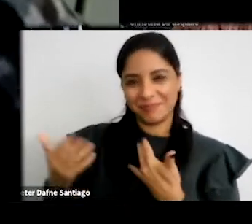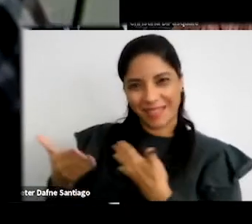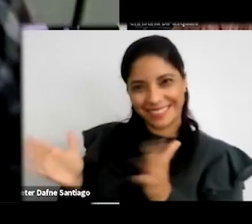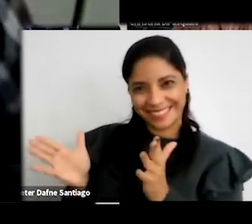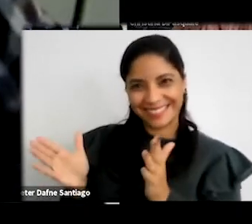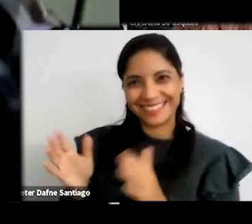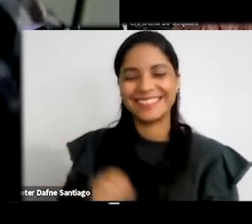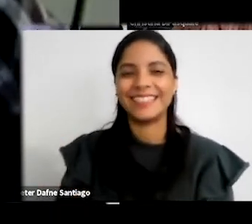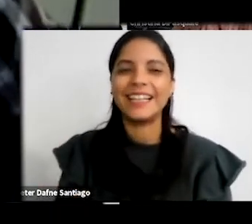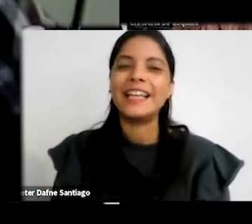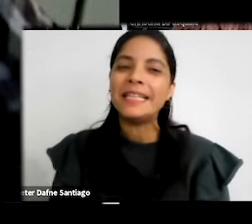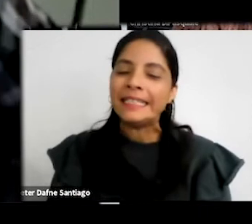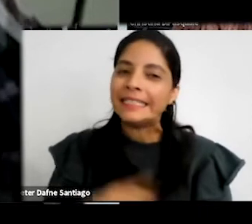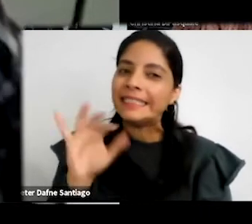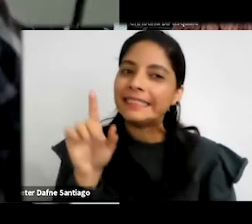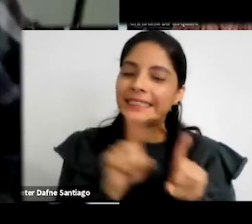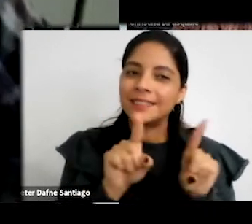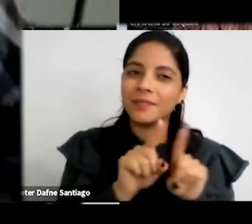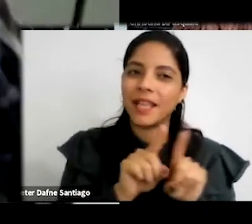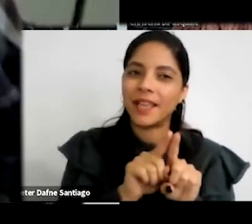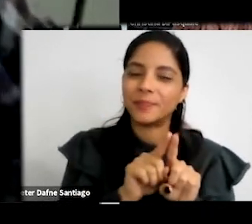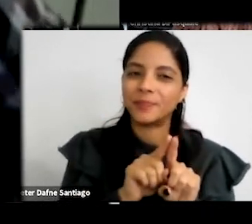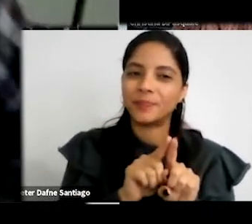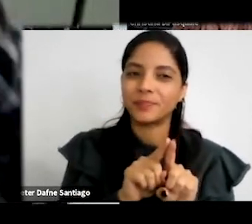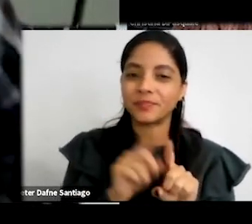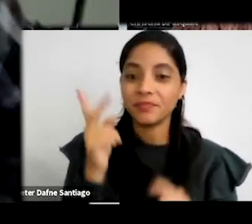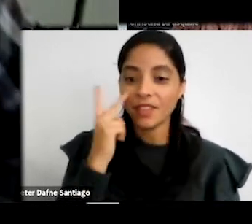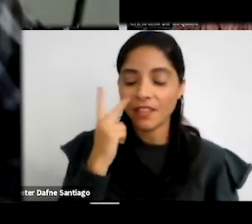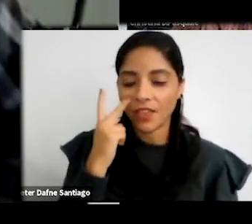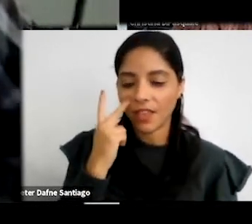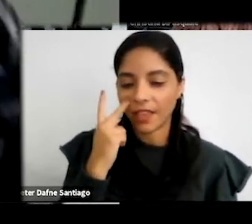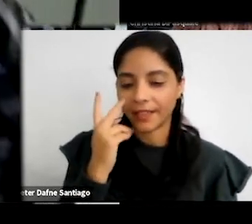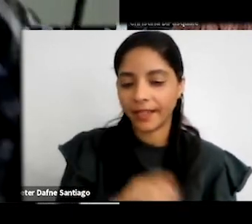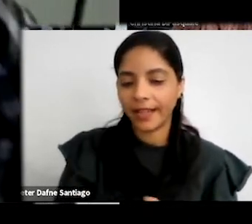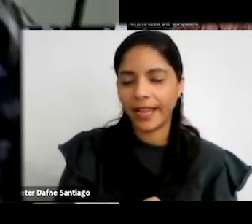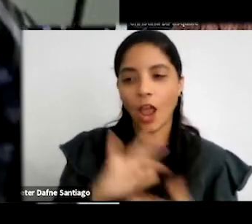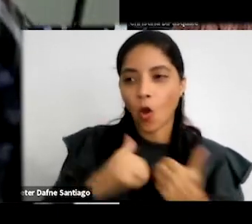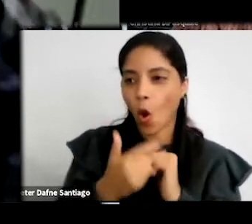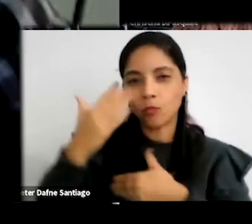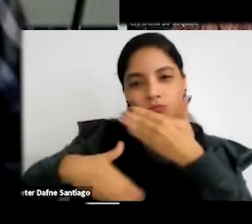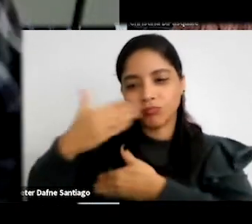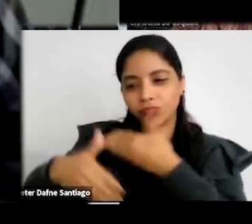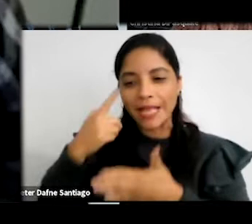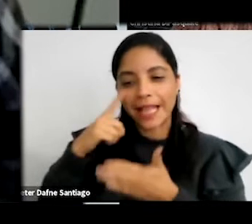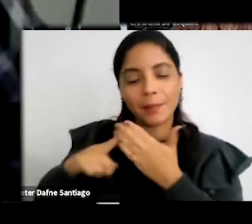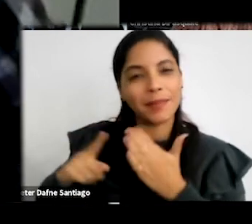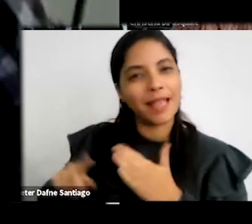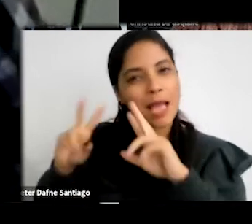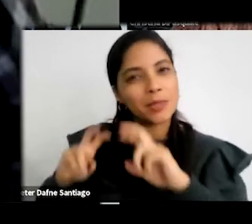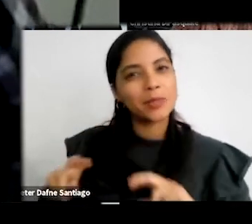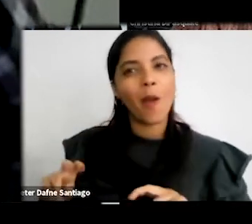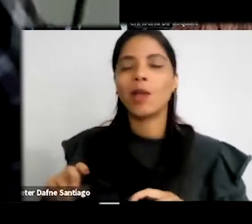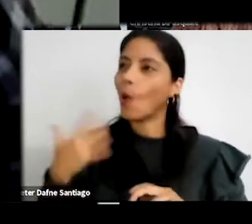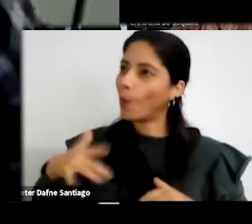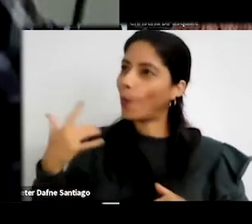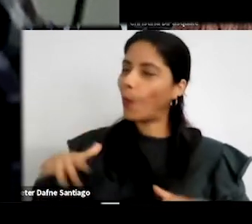to, the nature of archival research can be frustrating, but it can also be really brilliant when you have that moment where you